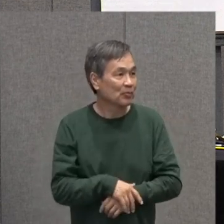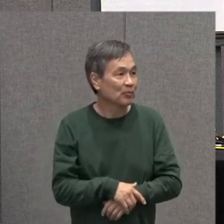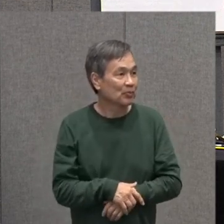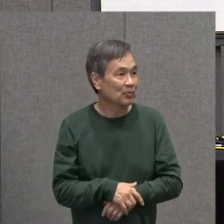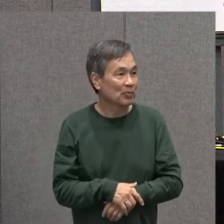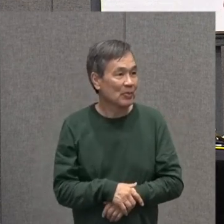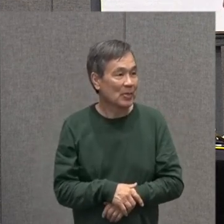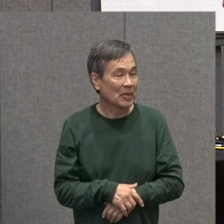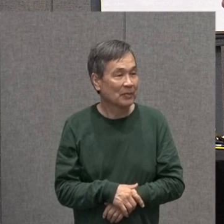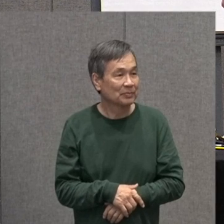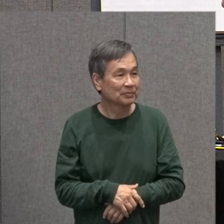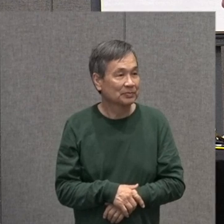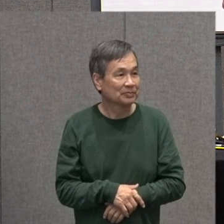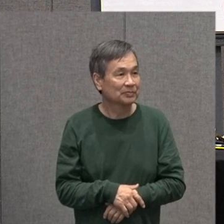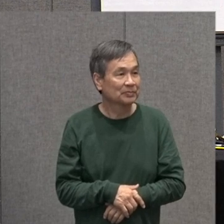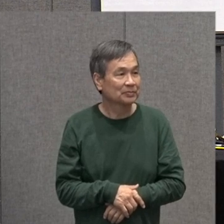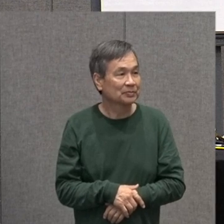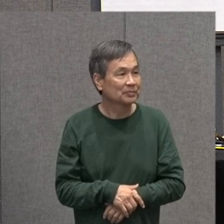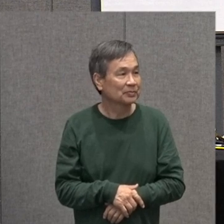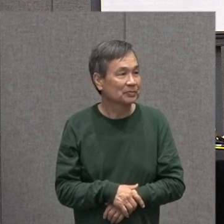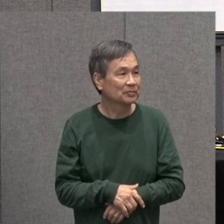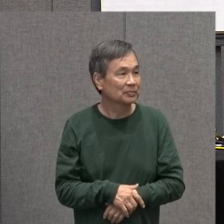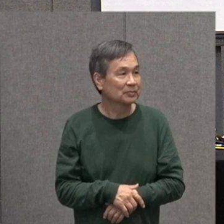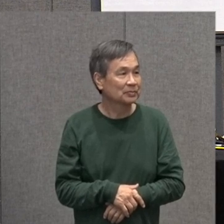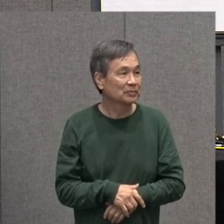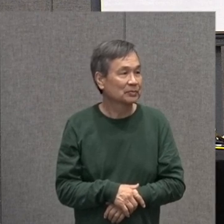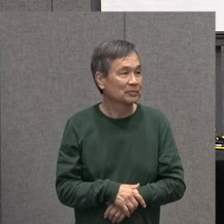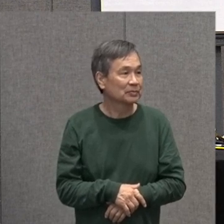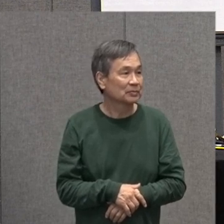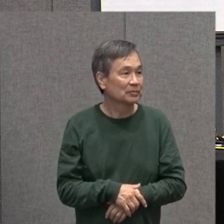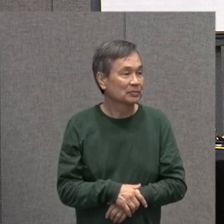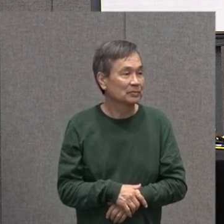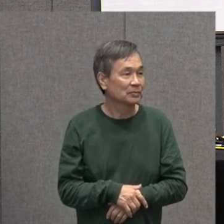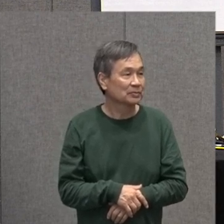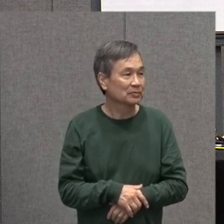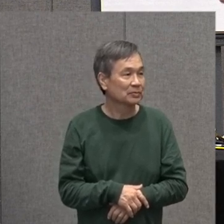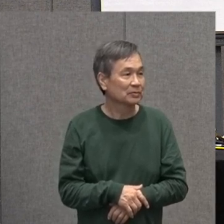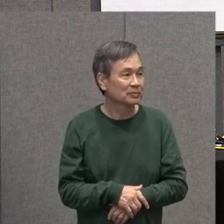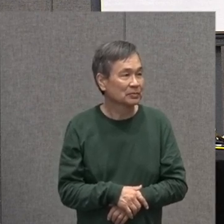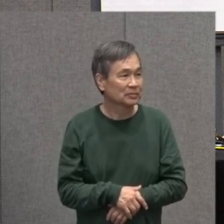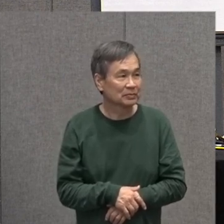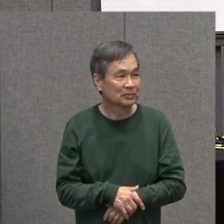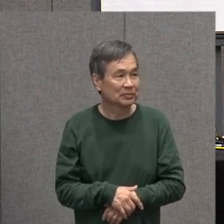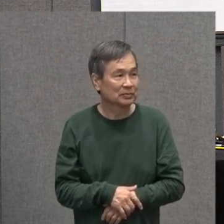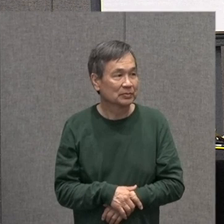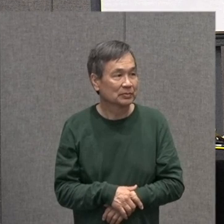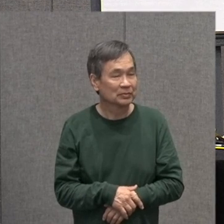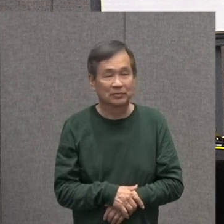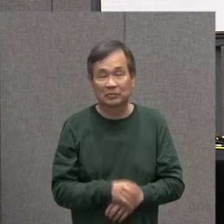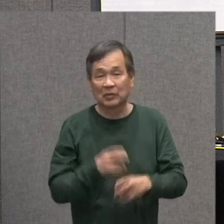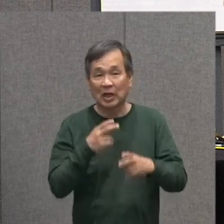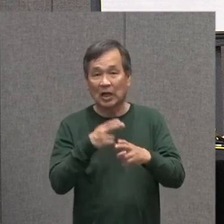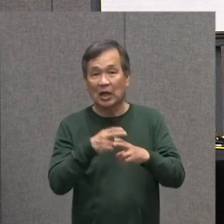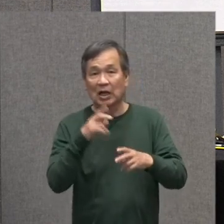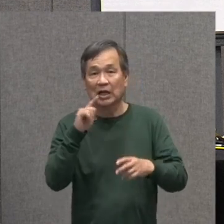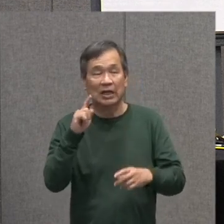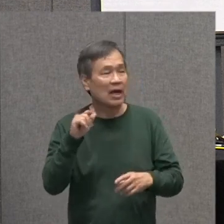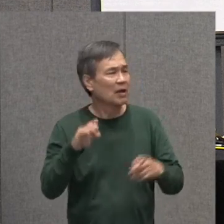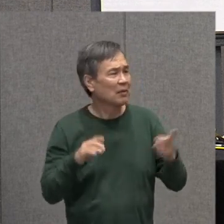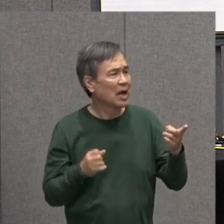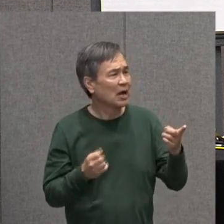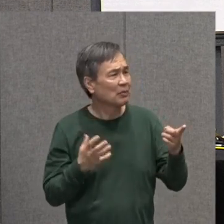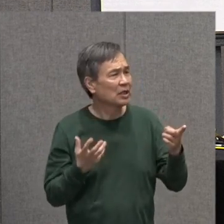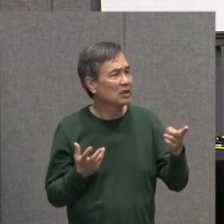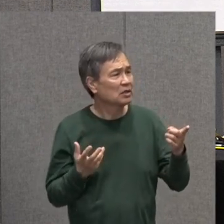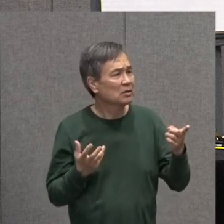inch on the bottom, and I'm gonna go around and I'm just gonna make these tabs. How many cuts are you